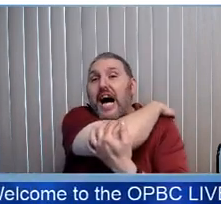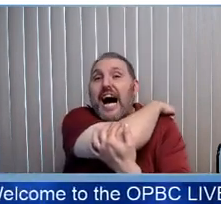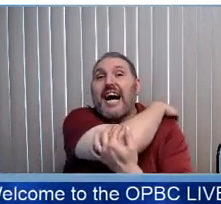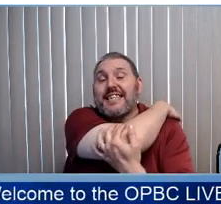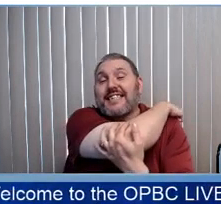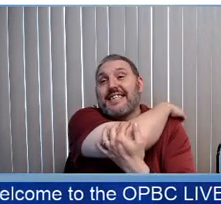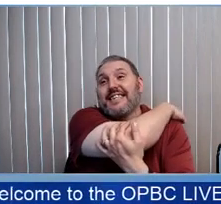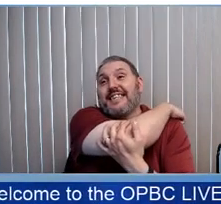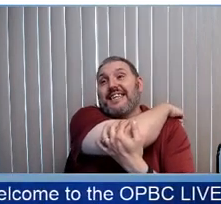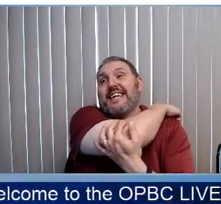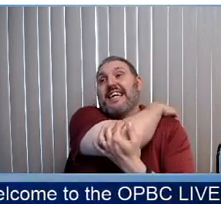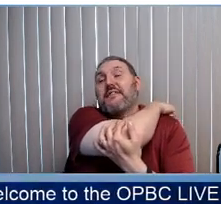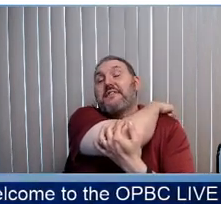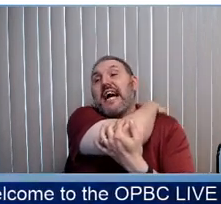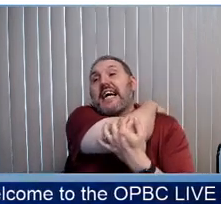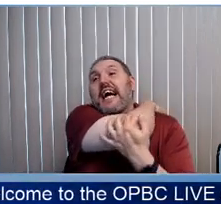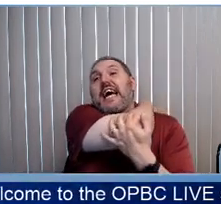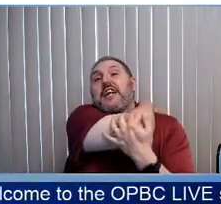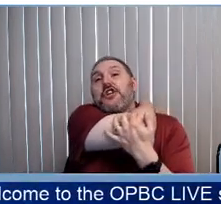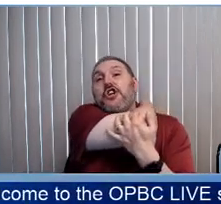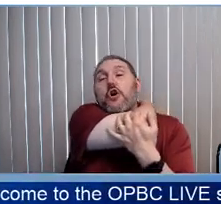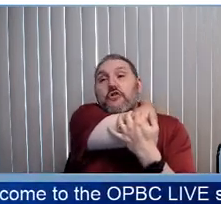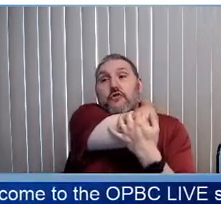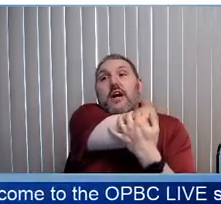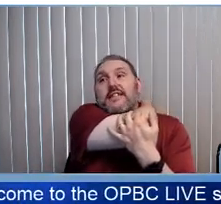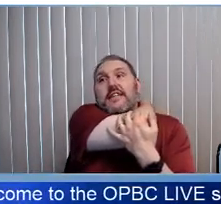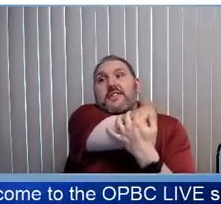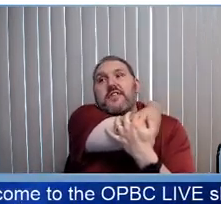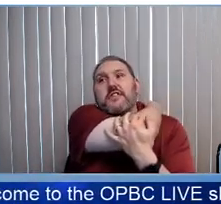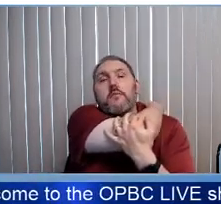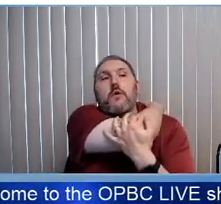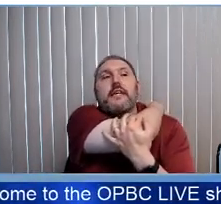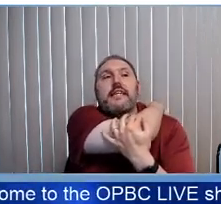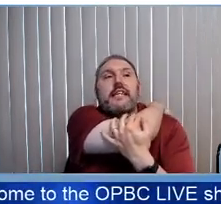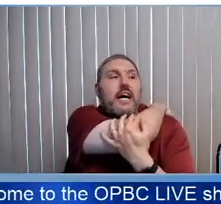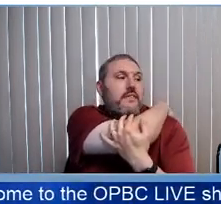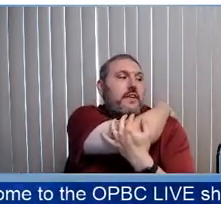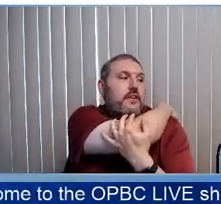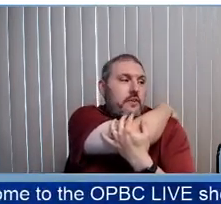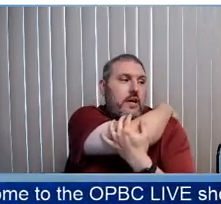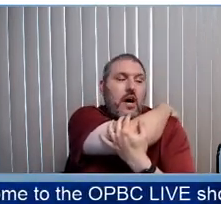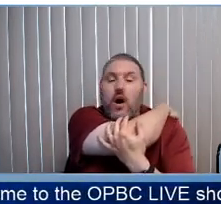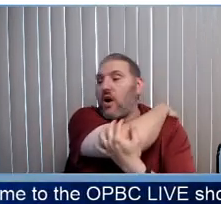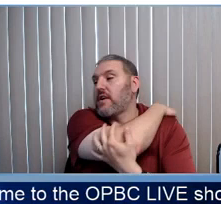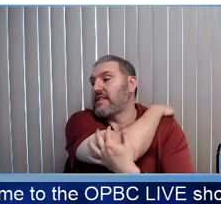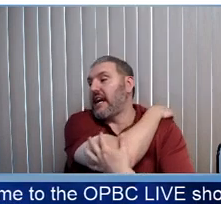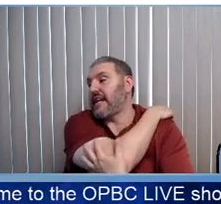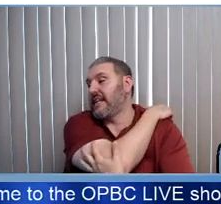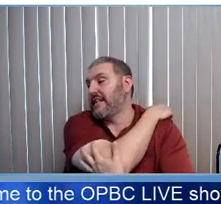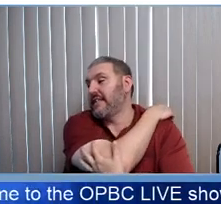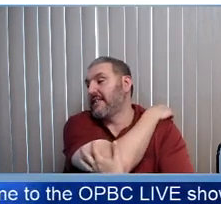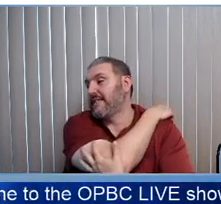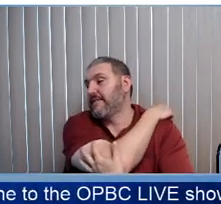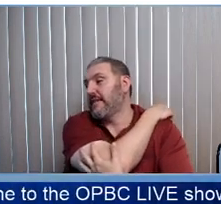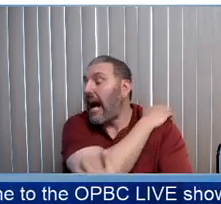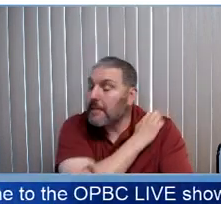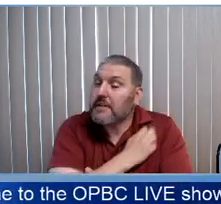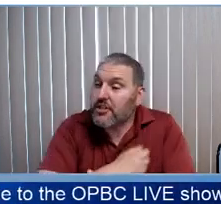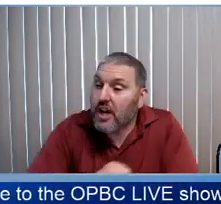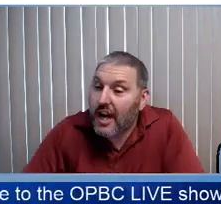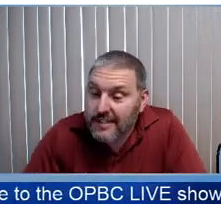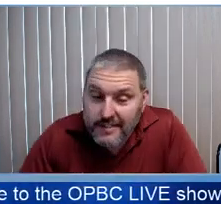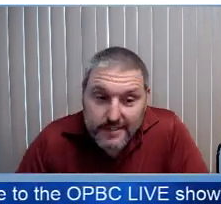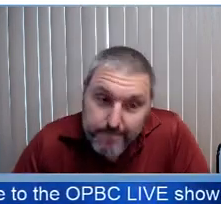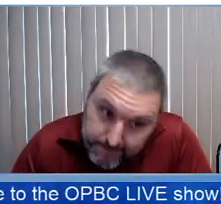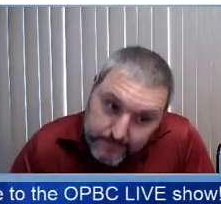be shocked if that guy had no drugs in his system or he did not have a heart attack. I'd